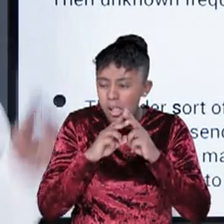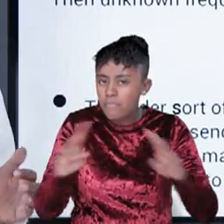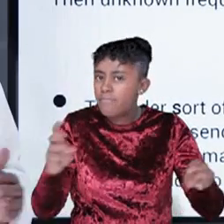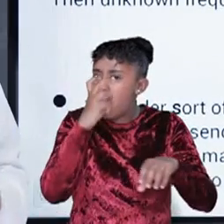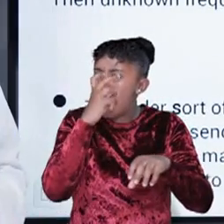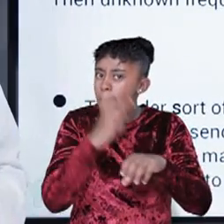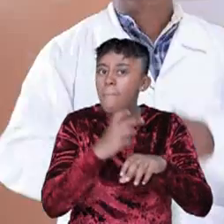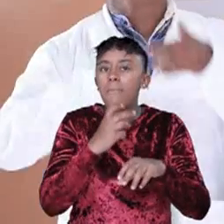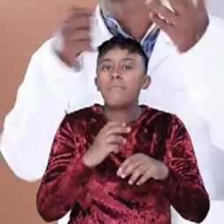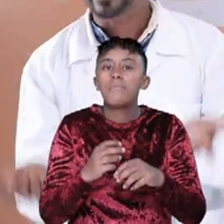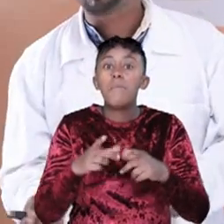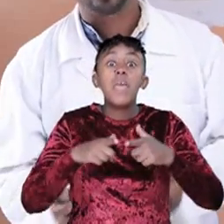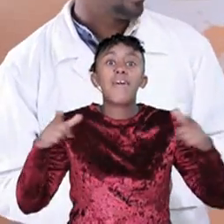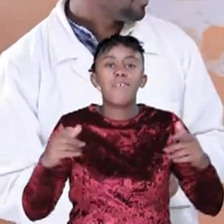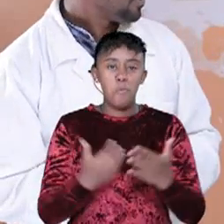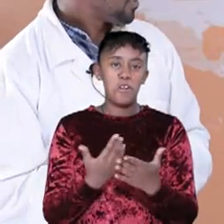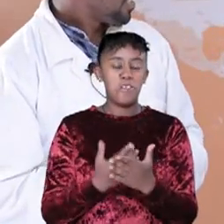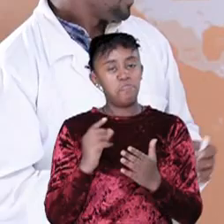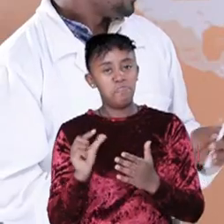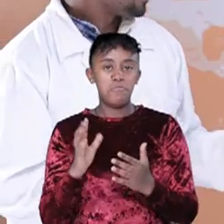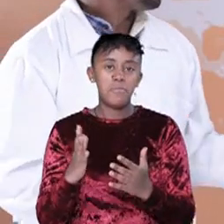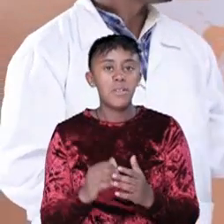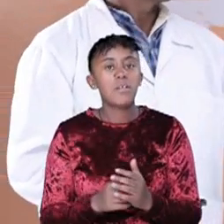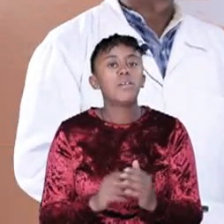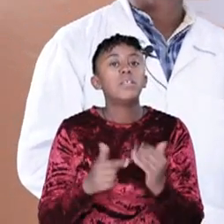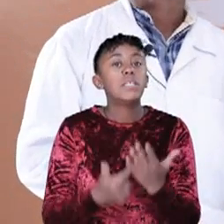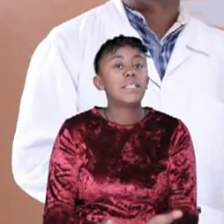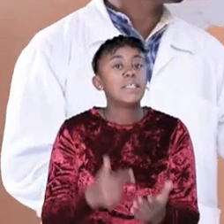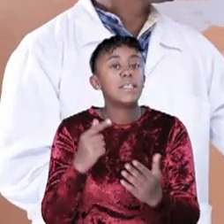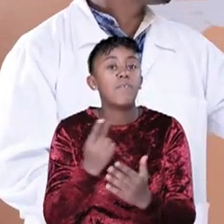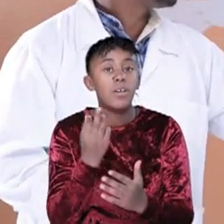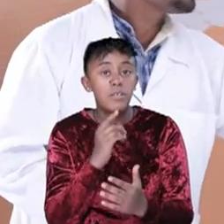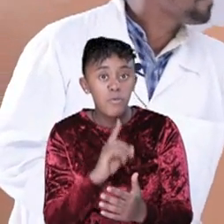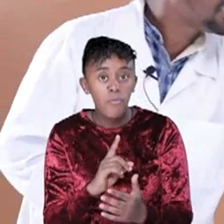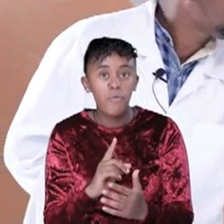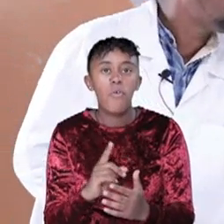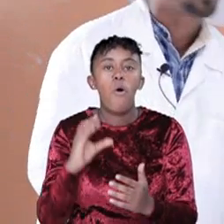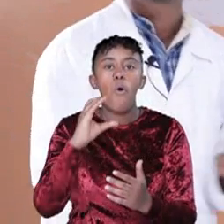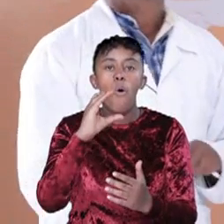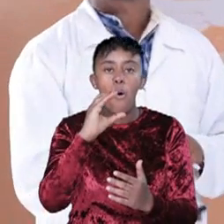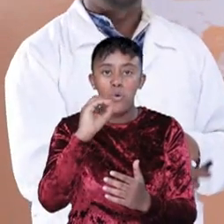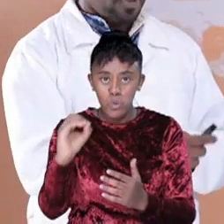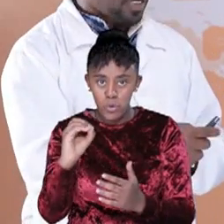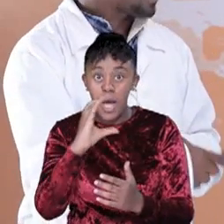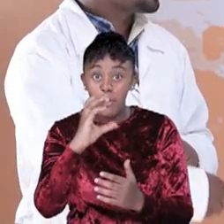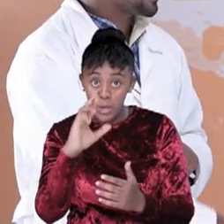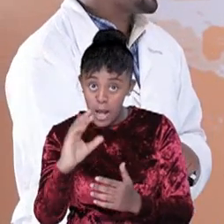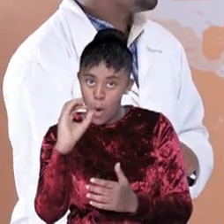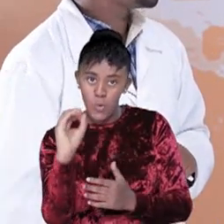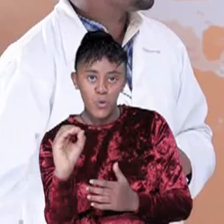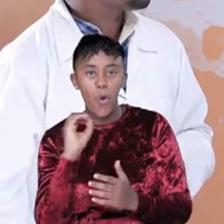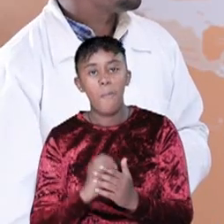very big than the modern one. Therefore, this is a function done by the function of oscilloscope,